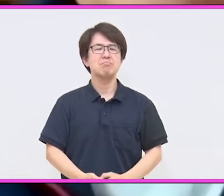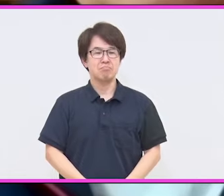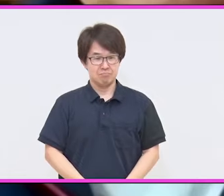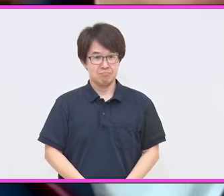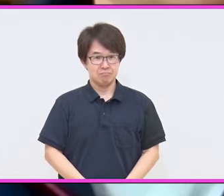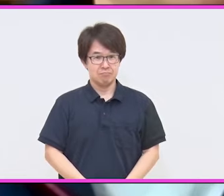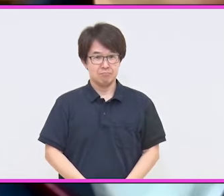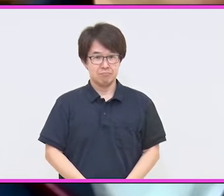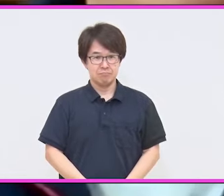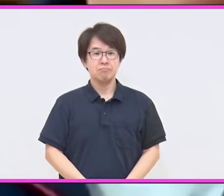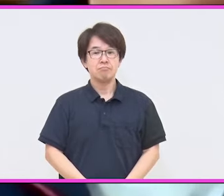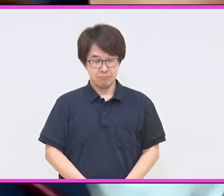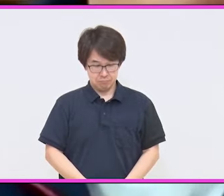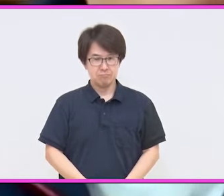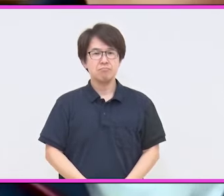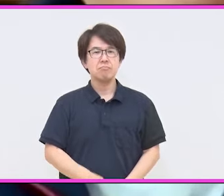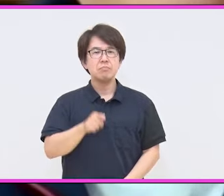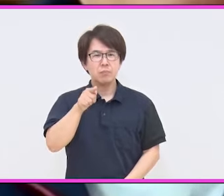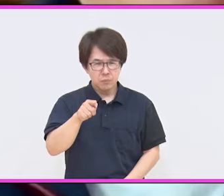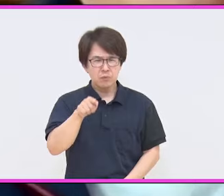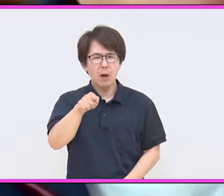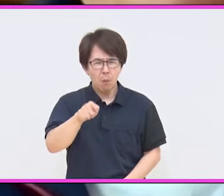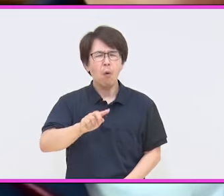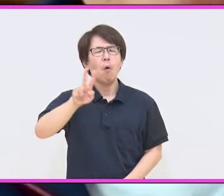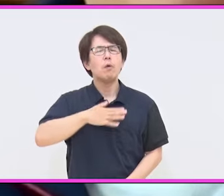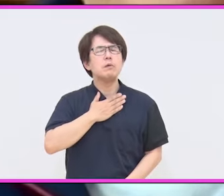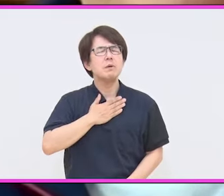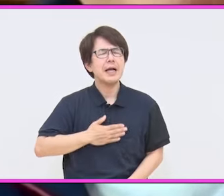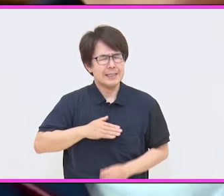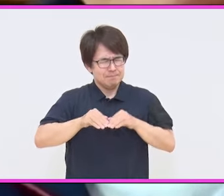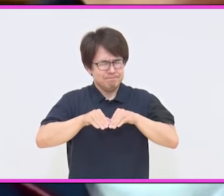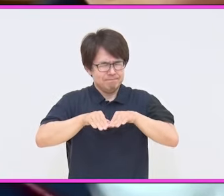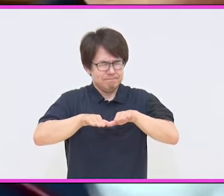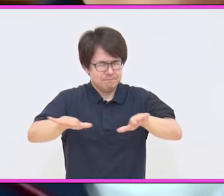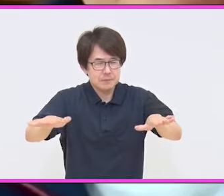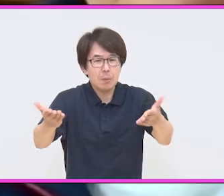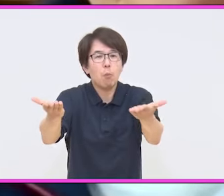And it's just understanding that and accepting people for what they are.